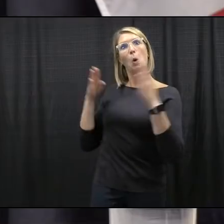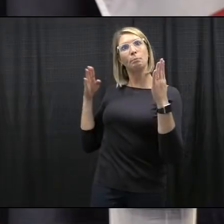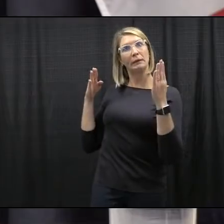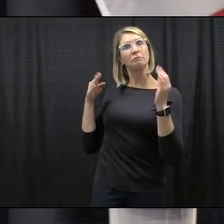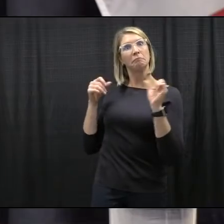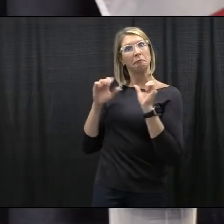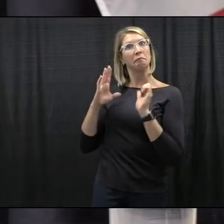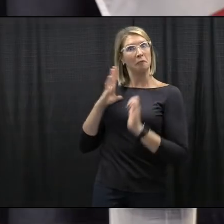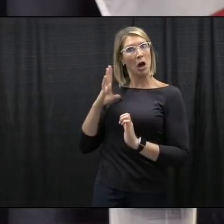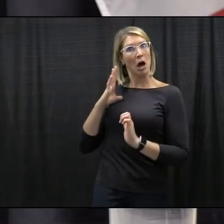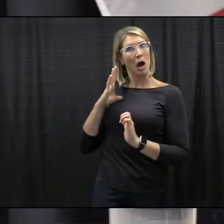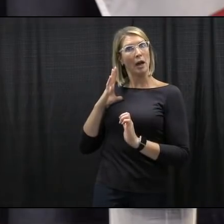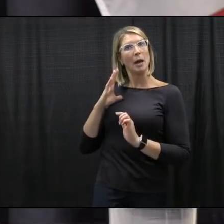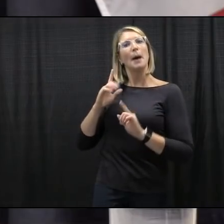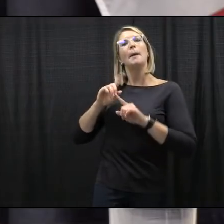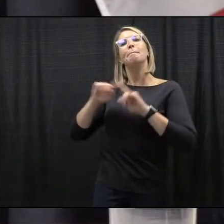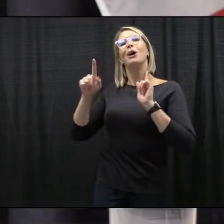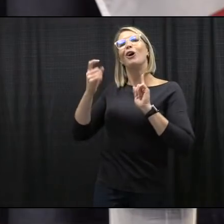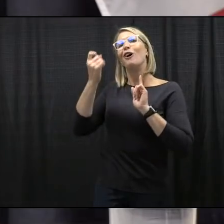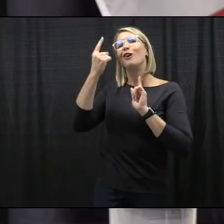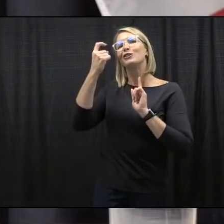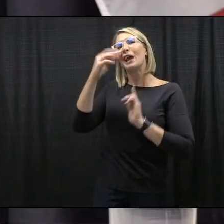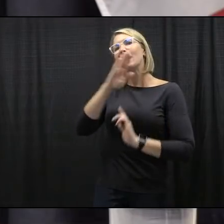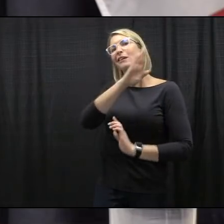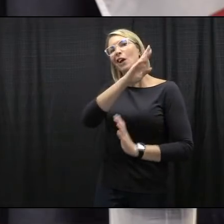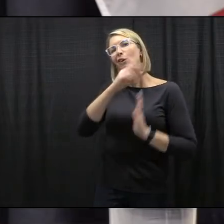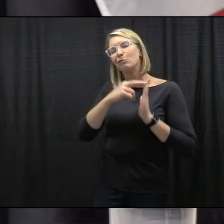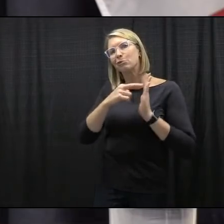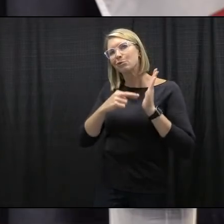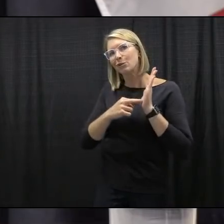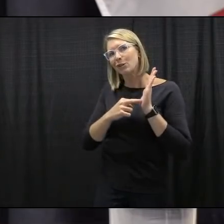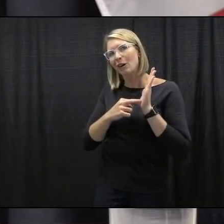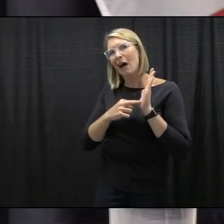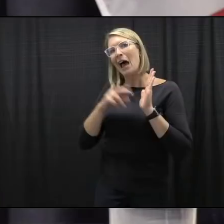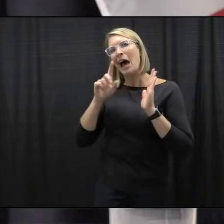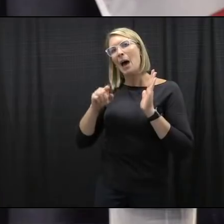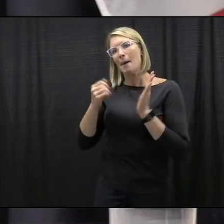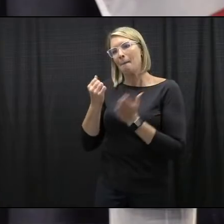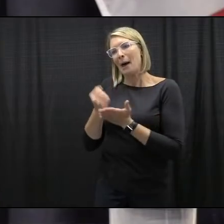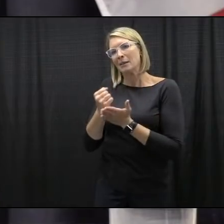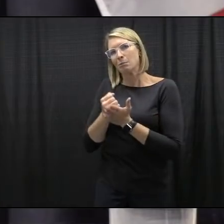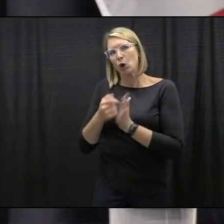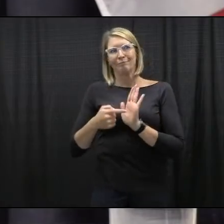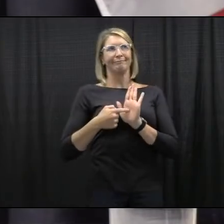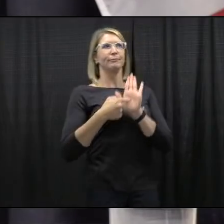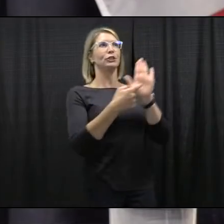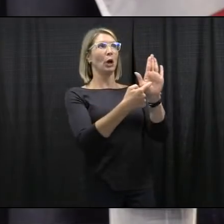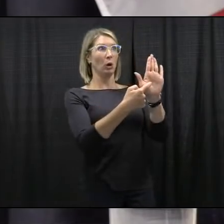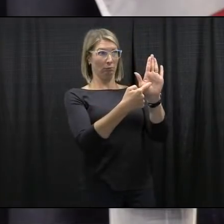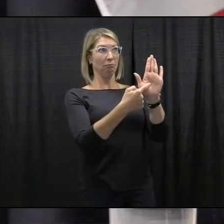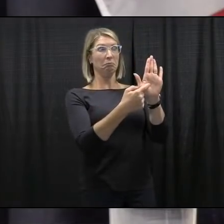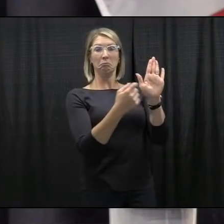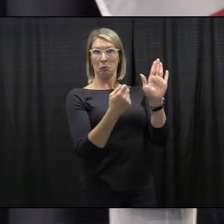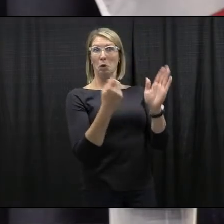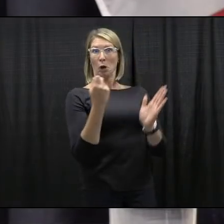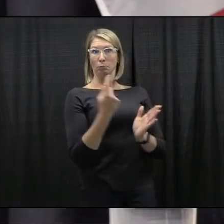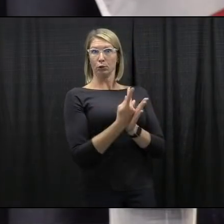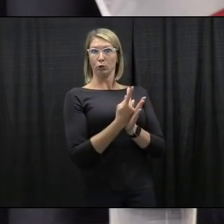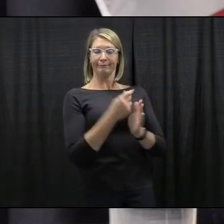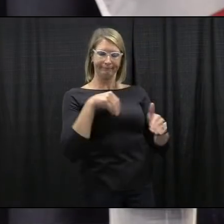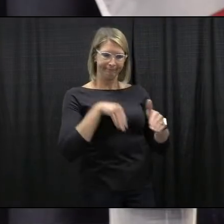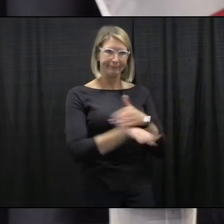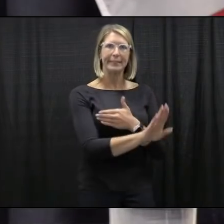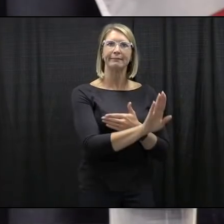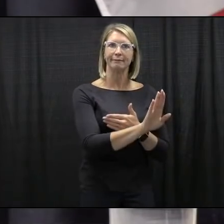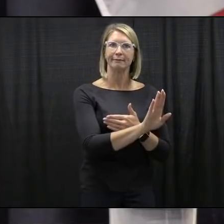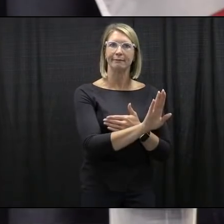will be guidance prior to the rollout of the passport anyway to operators, businesses who chose